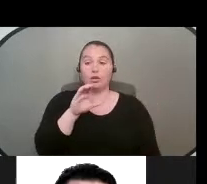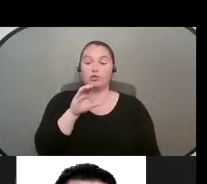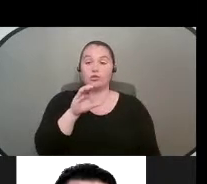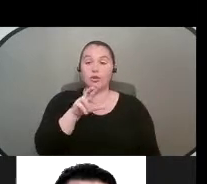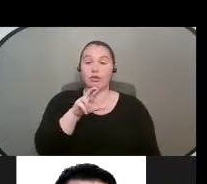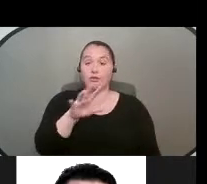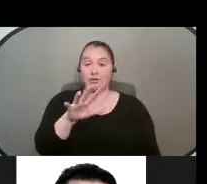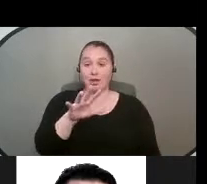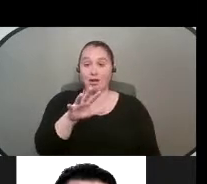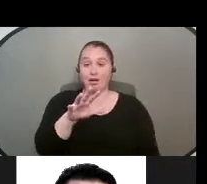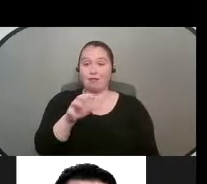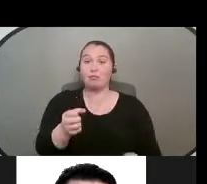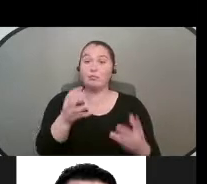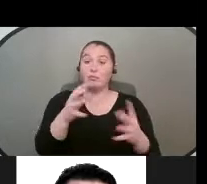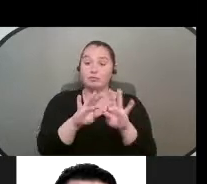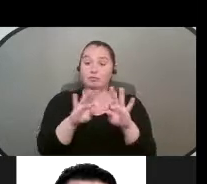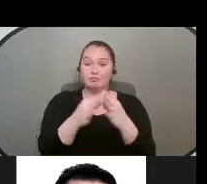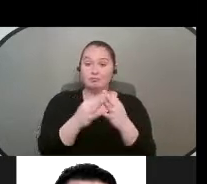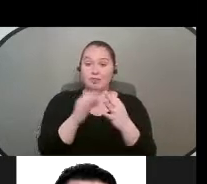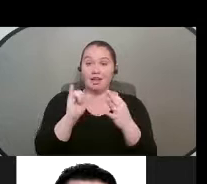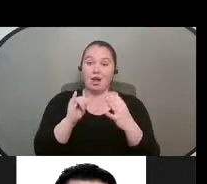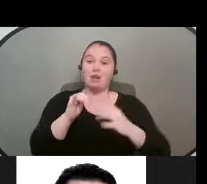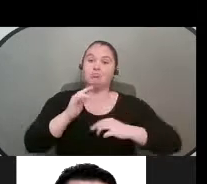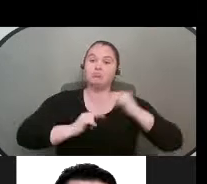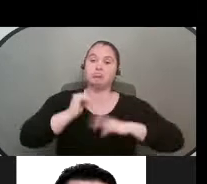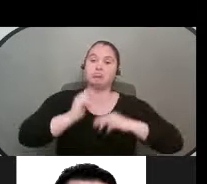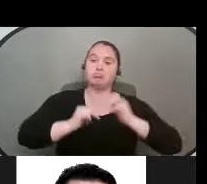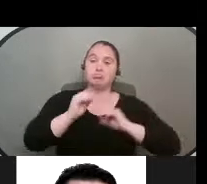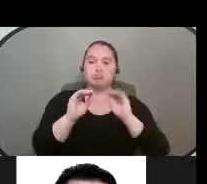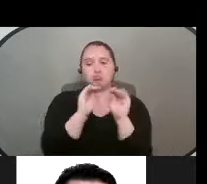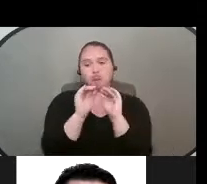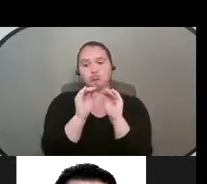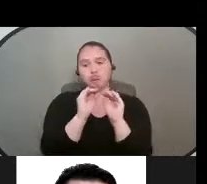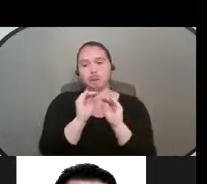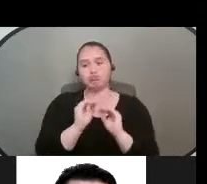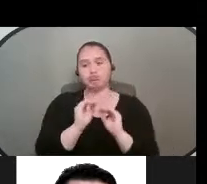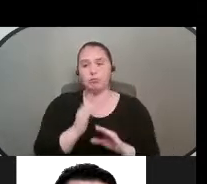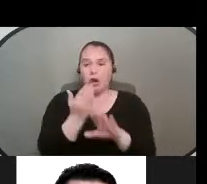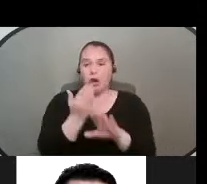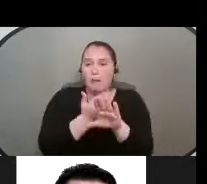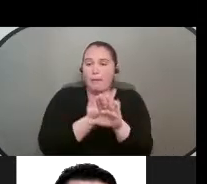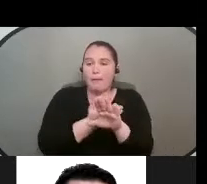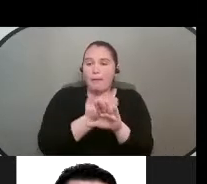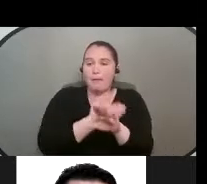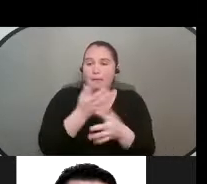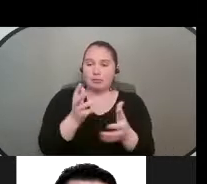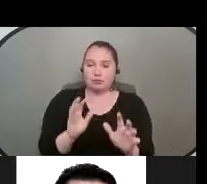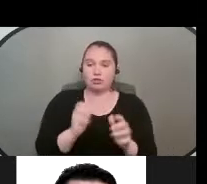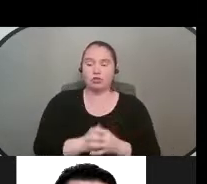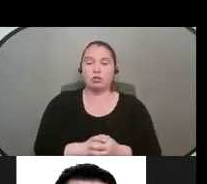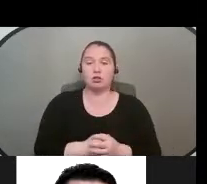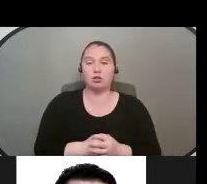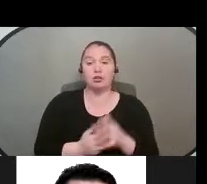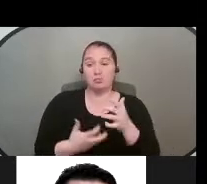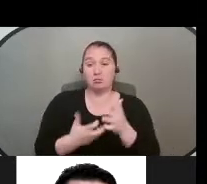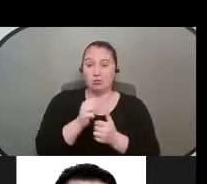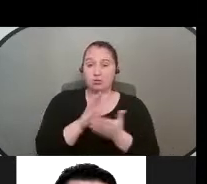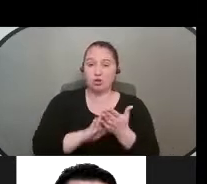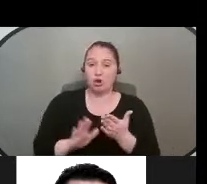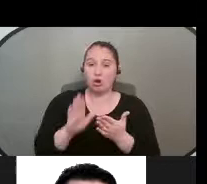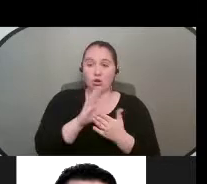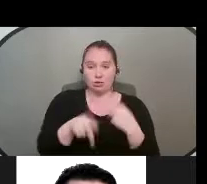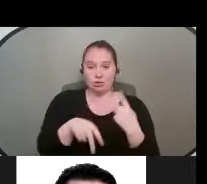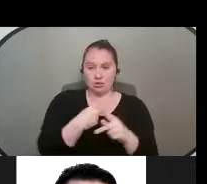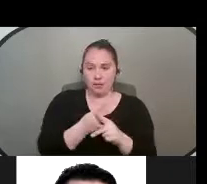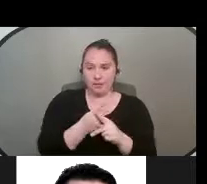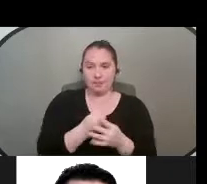multifamily units that are currently under construction. And some of those are college type, which